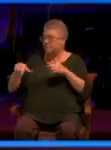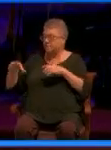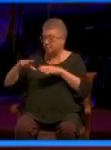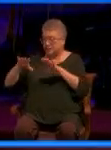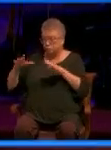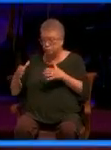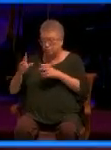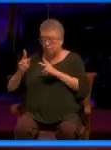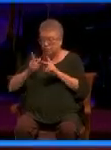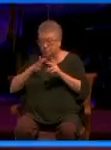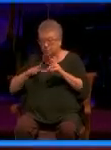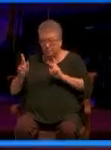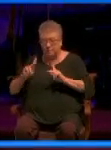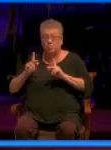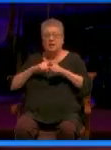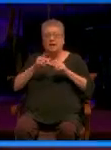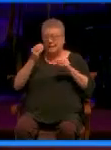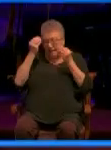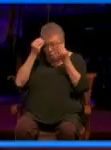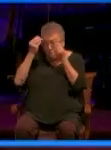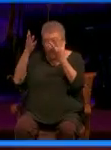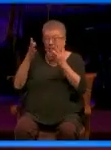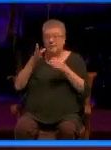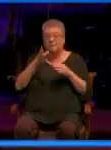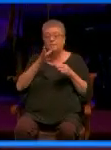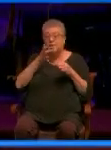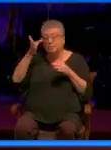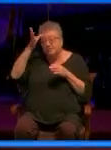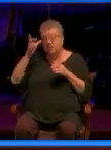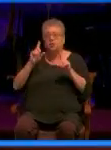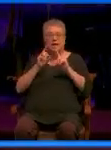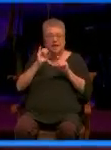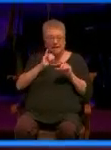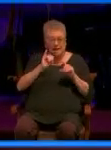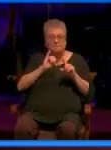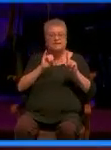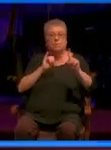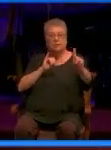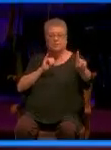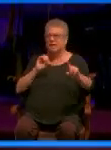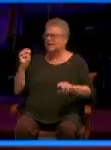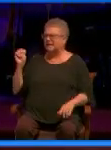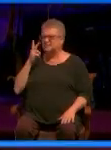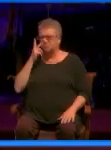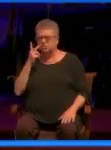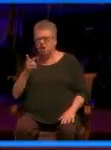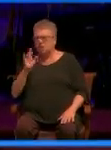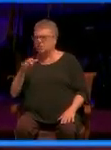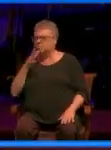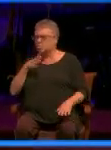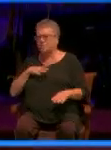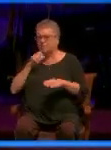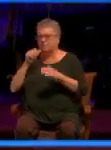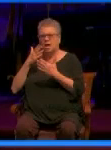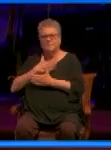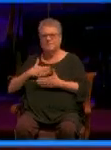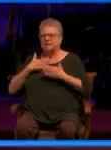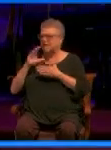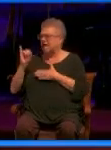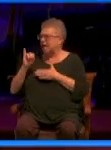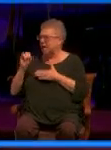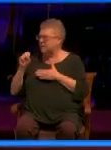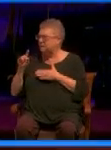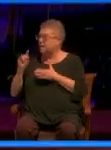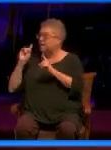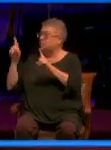had obeyed his father and his mother and gone. So verse 8, listen to this now. So when Esau saw that the Canaanite women did not please Isaac his father,